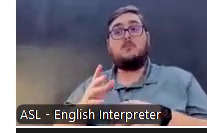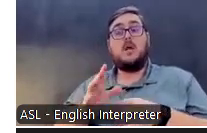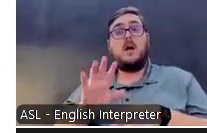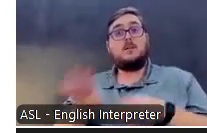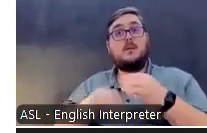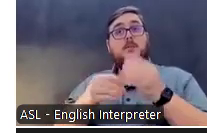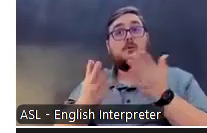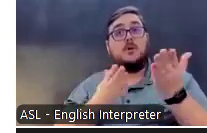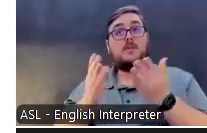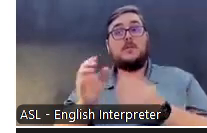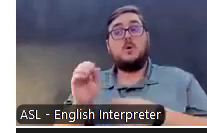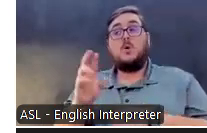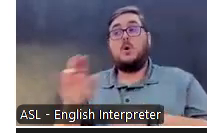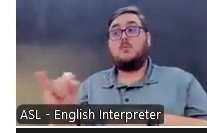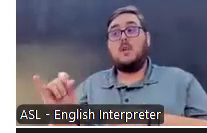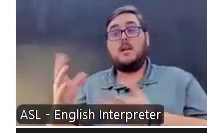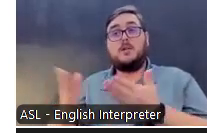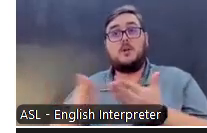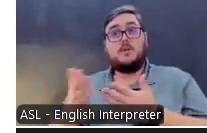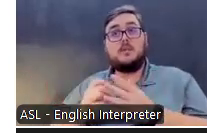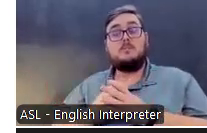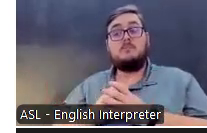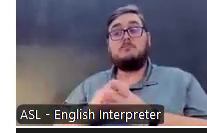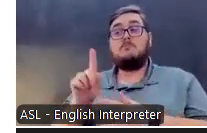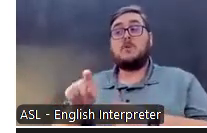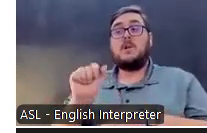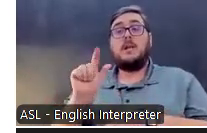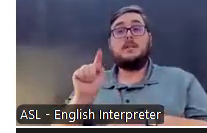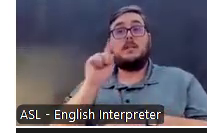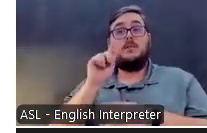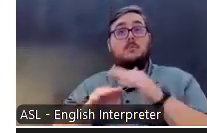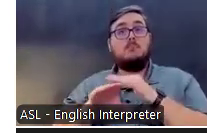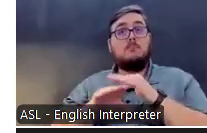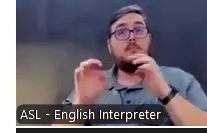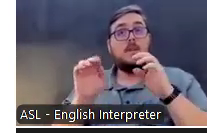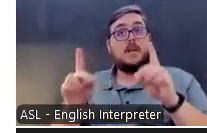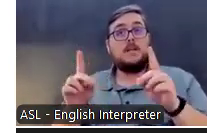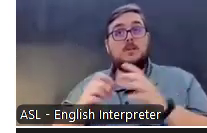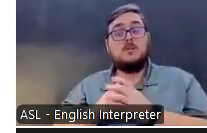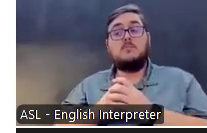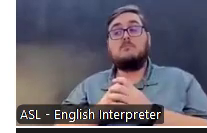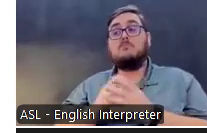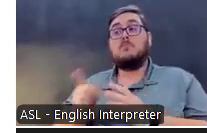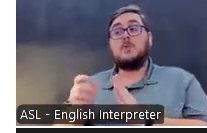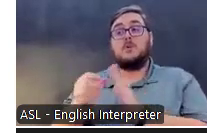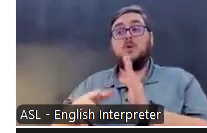their education? Does the student need AT to be in their least restrictive